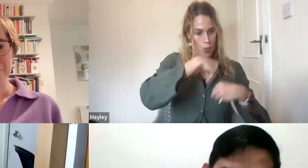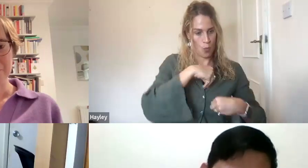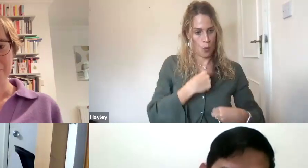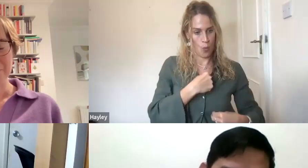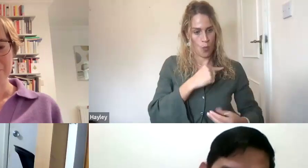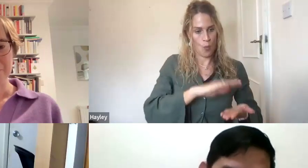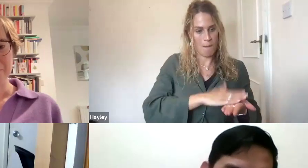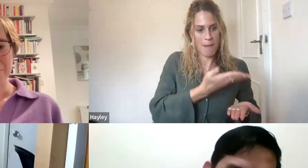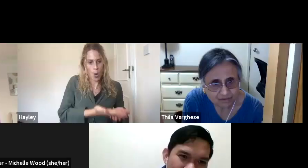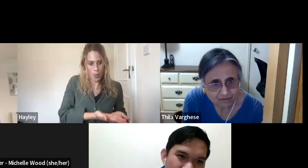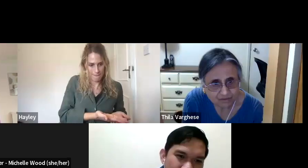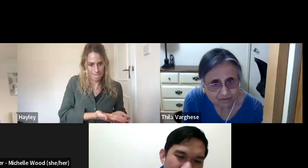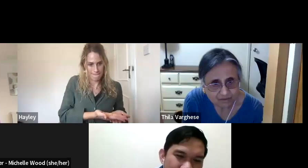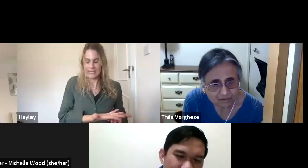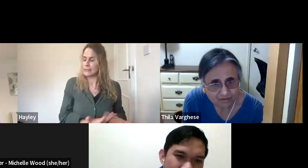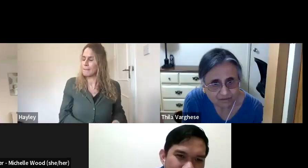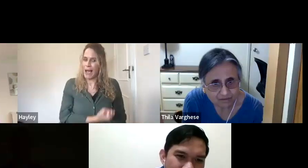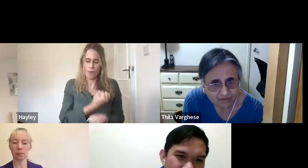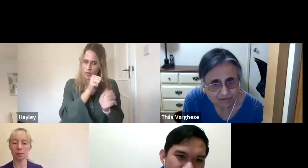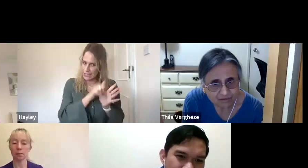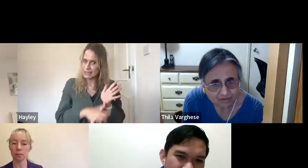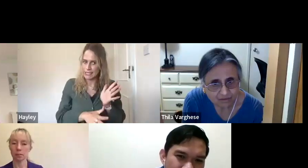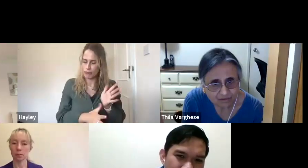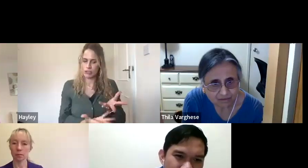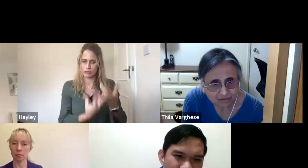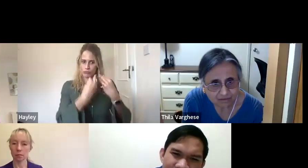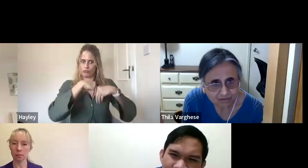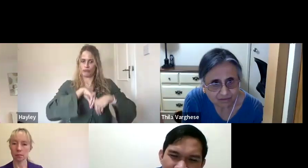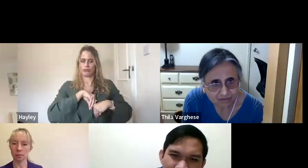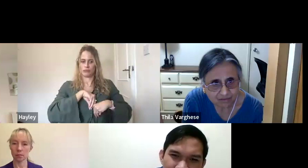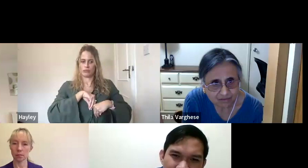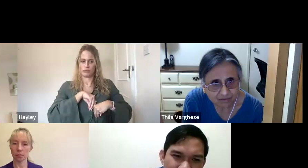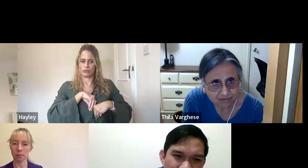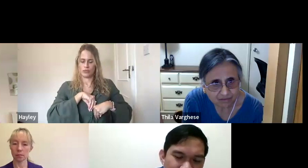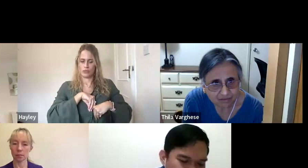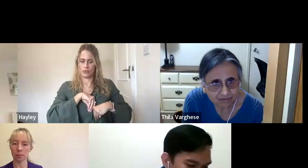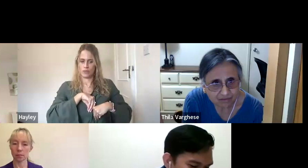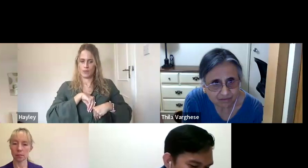I think that's already, a powerful experience itself. You don't have, it doesn't have to be very